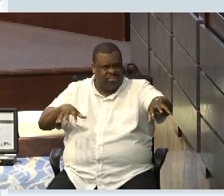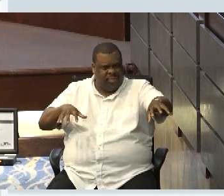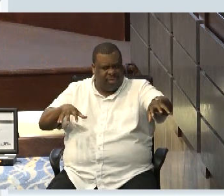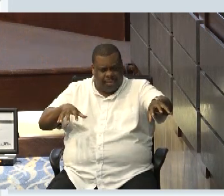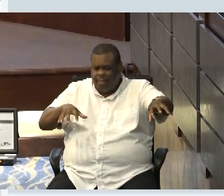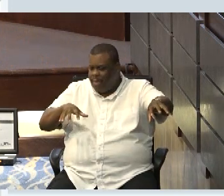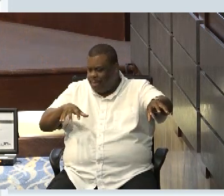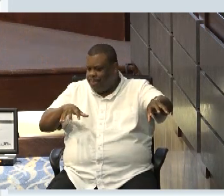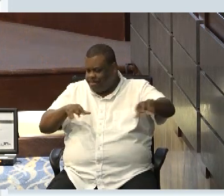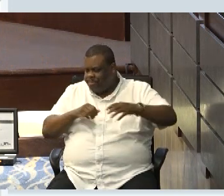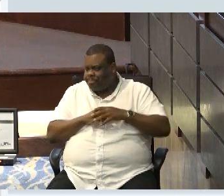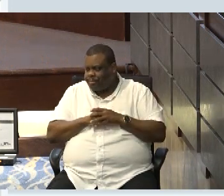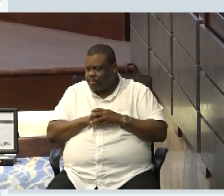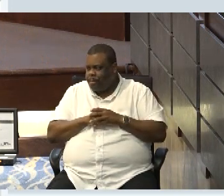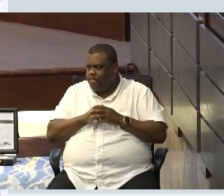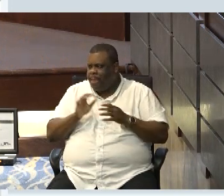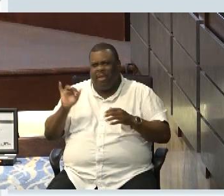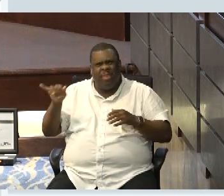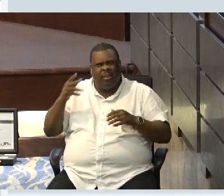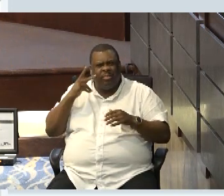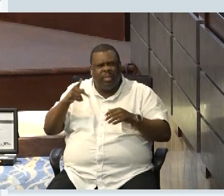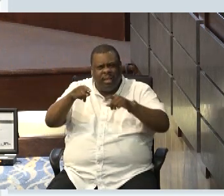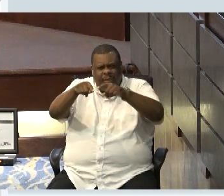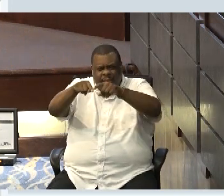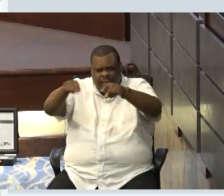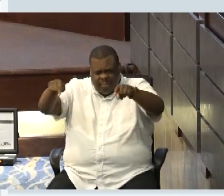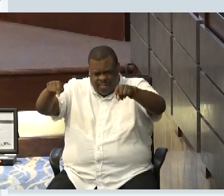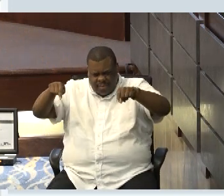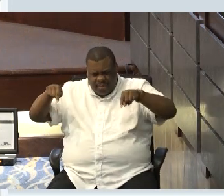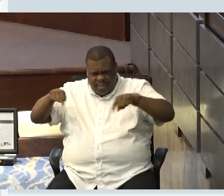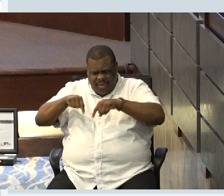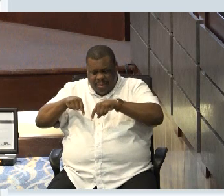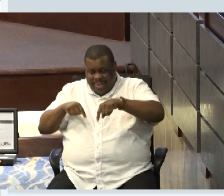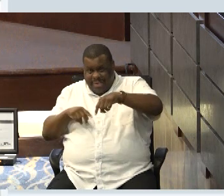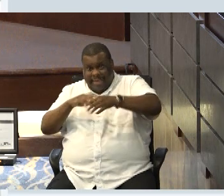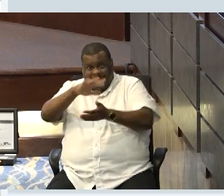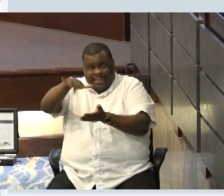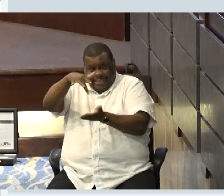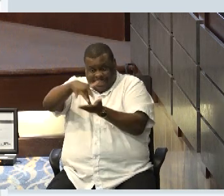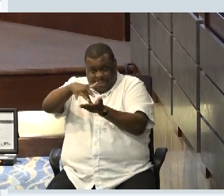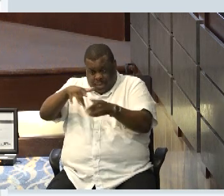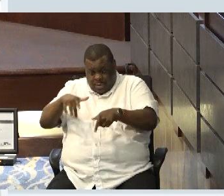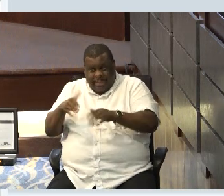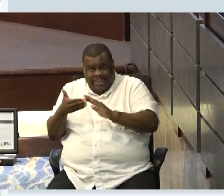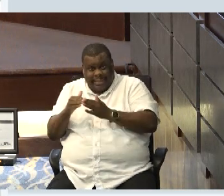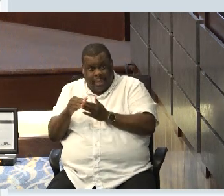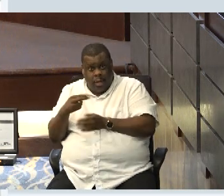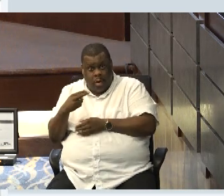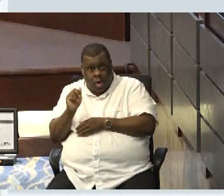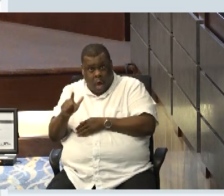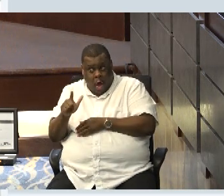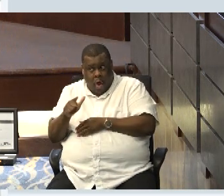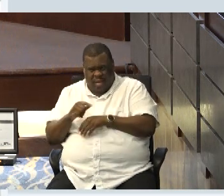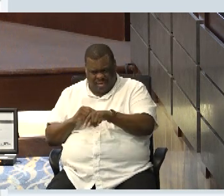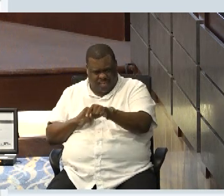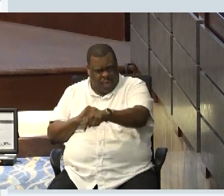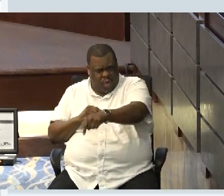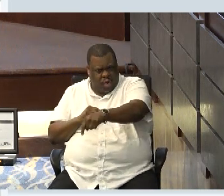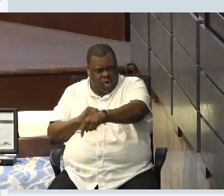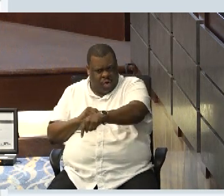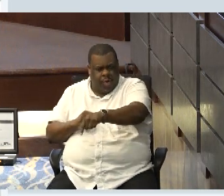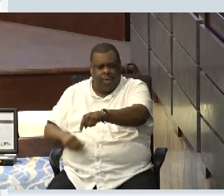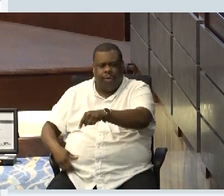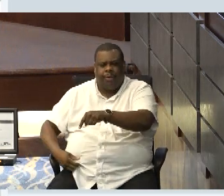city square model, but it places City Hall in the middle of that square, which is not commonly done. And it